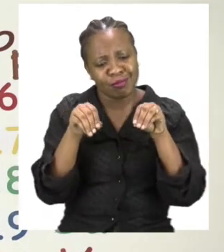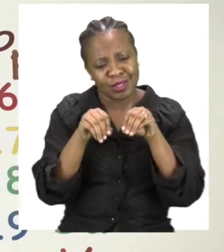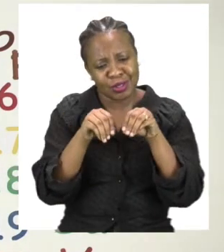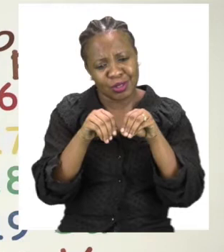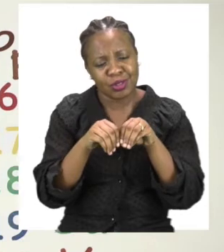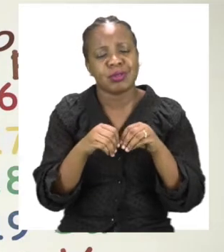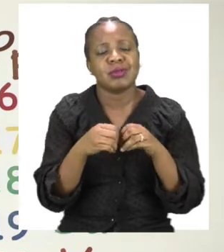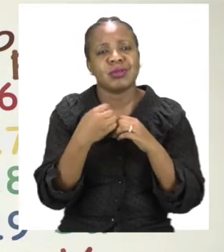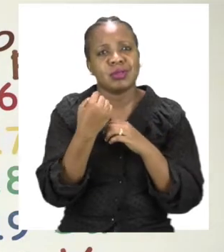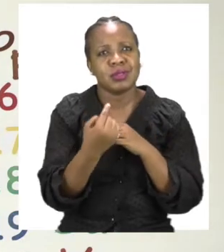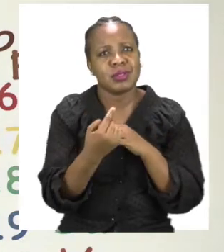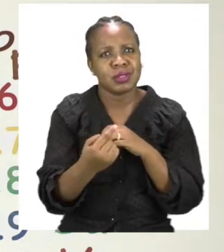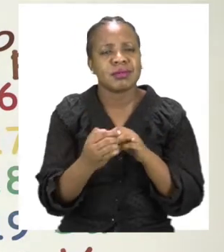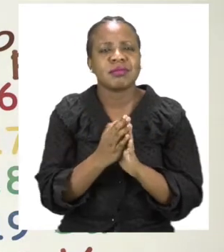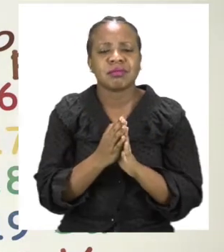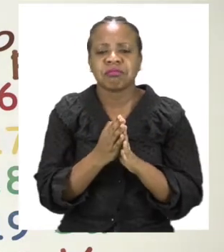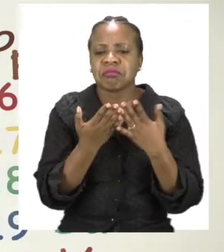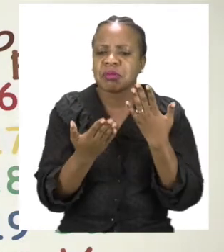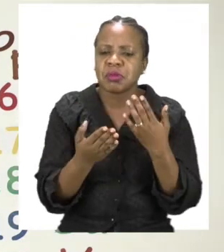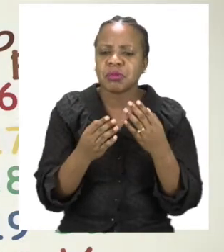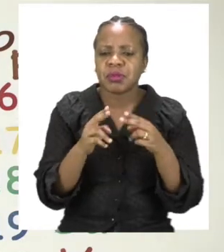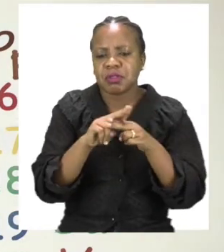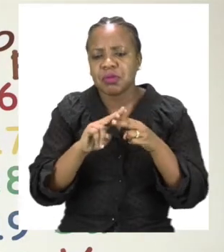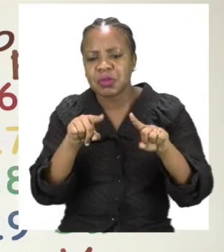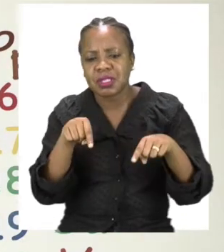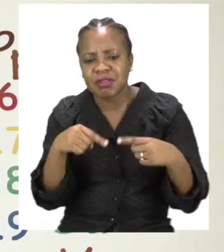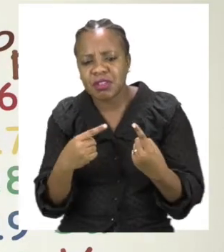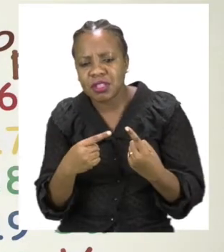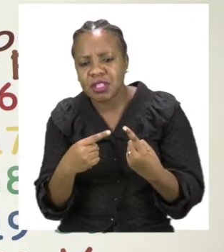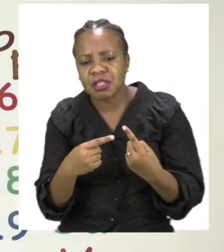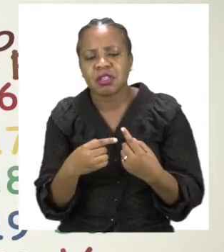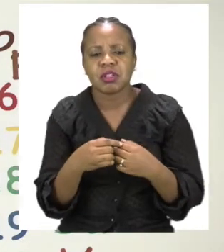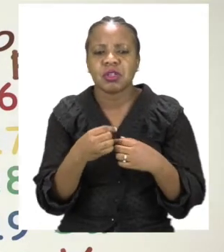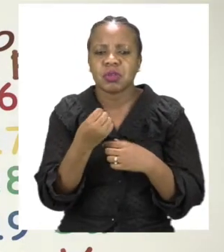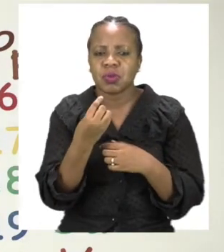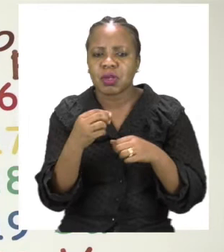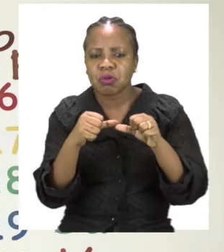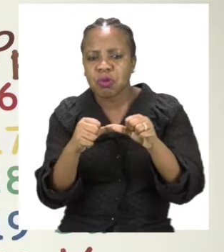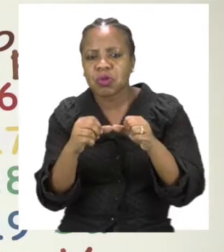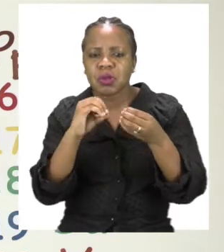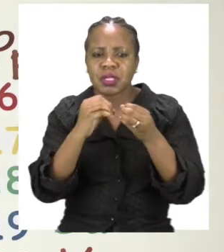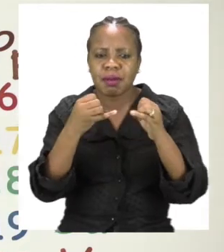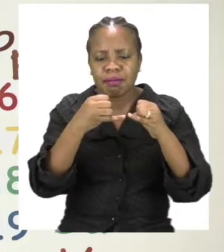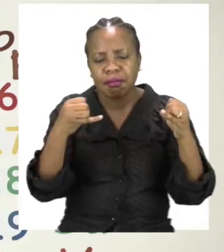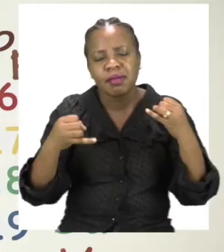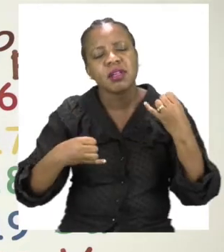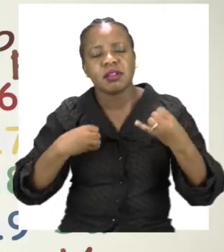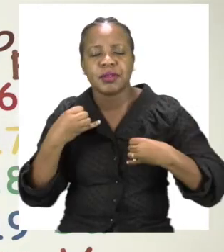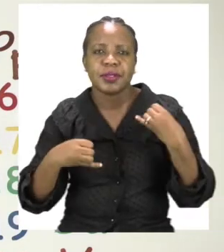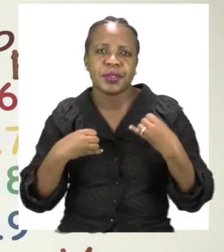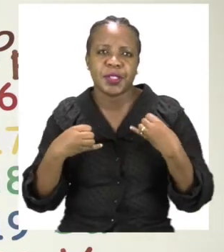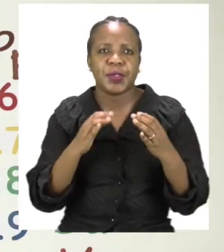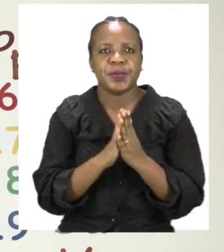can use the number line, the big one, or you can use your fingers. Have fun, and I will see you